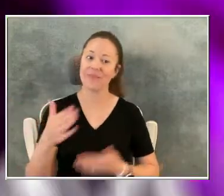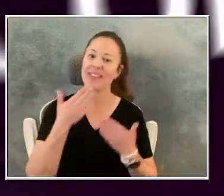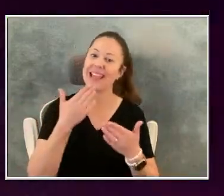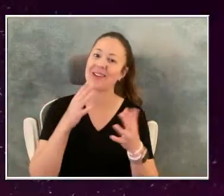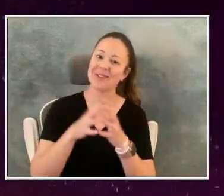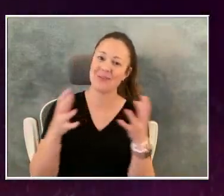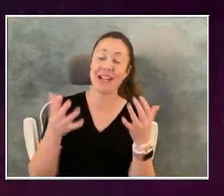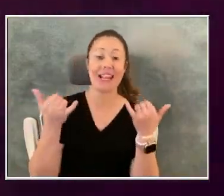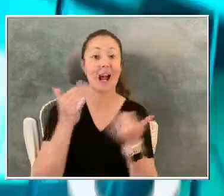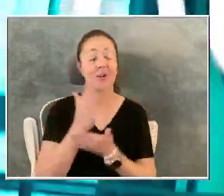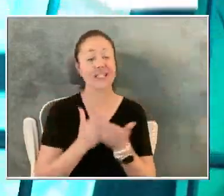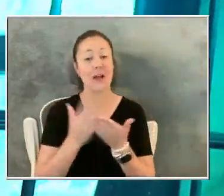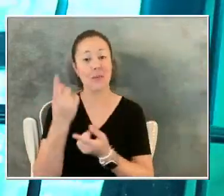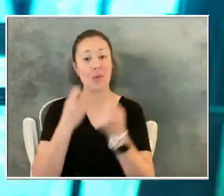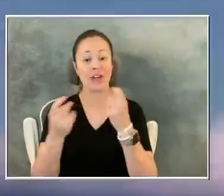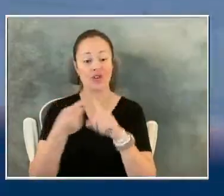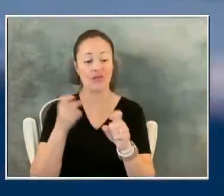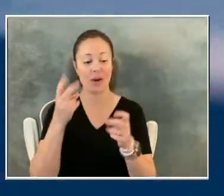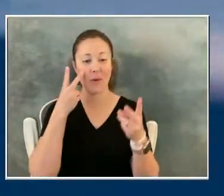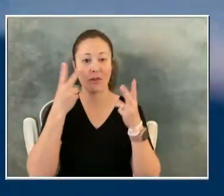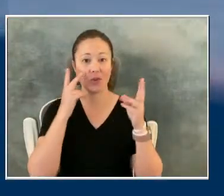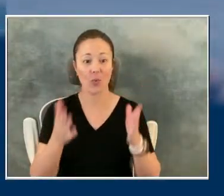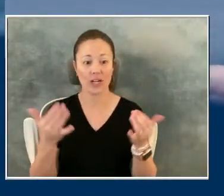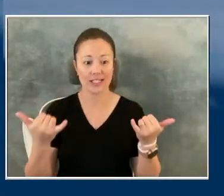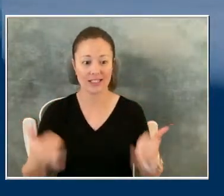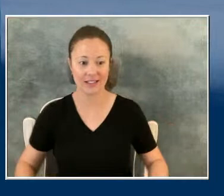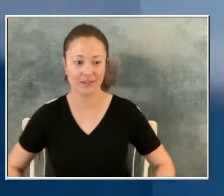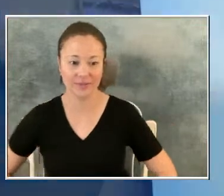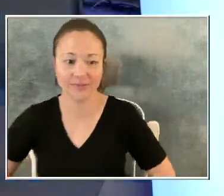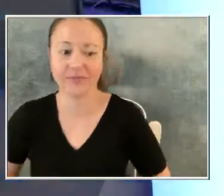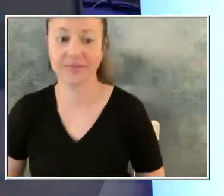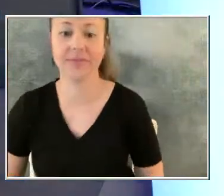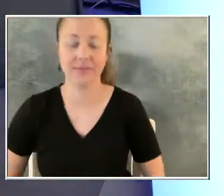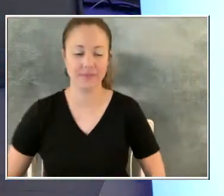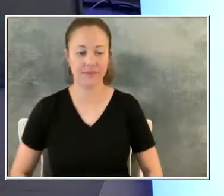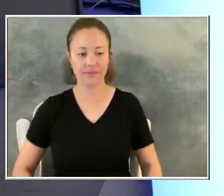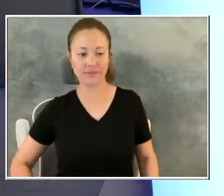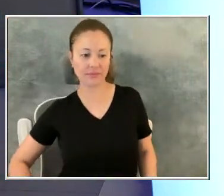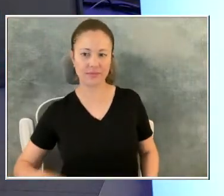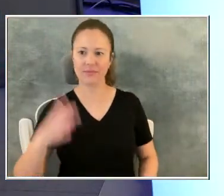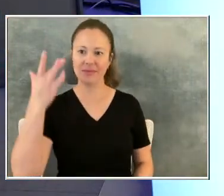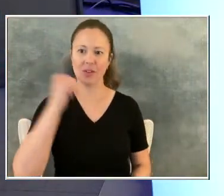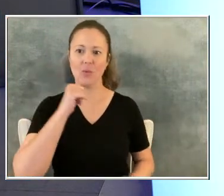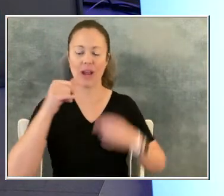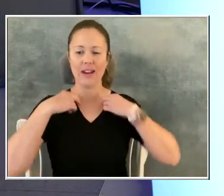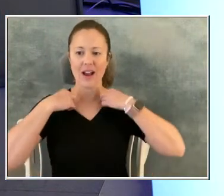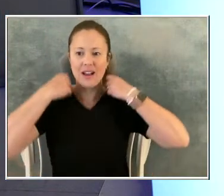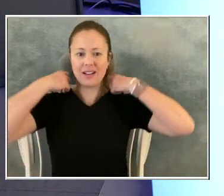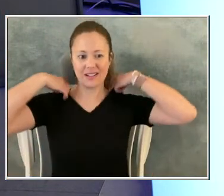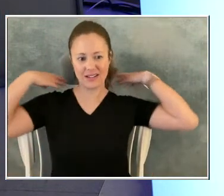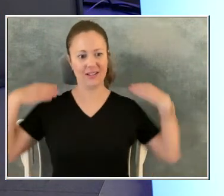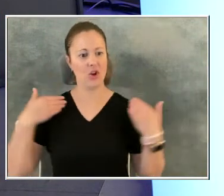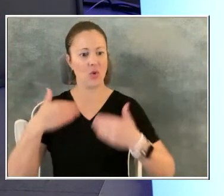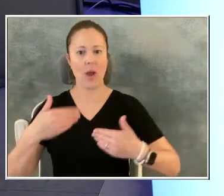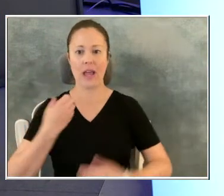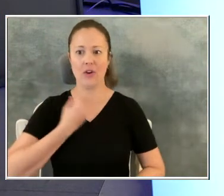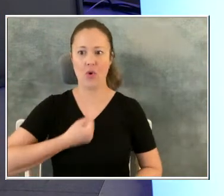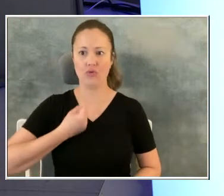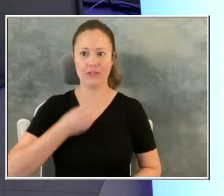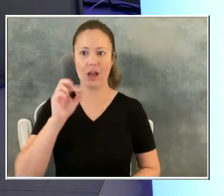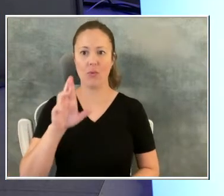some questions from our viewers this morning. A question is, why not just skip straight to the ultrasound or MRI if I have dense